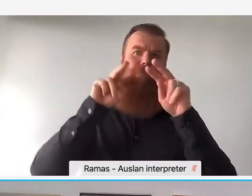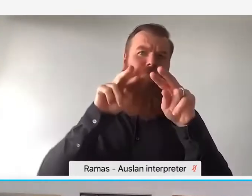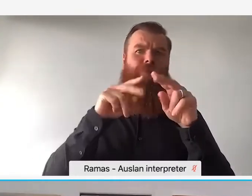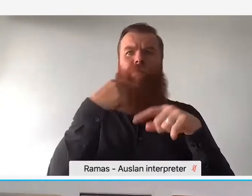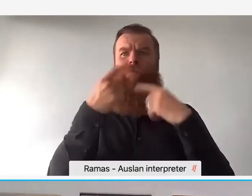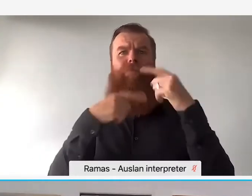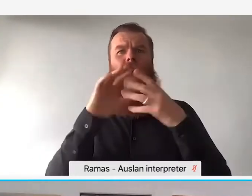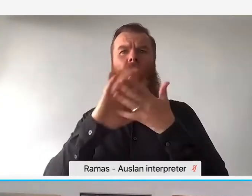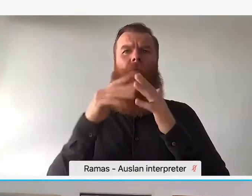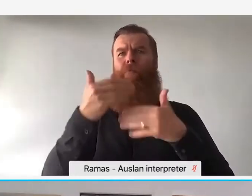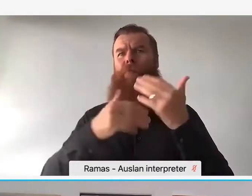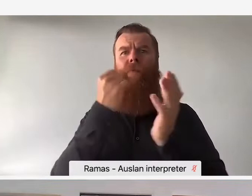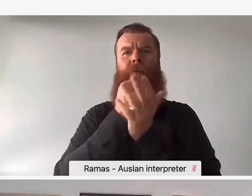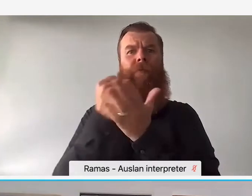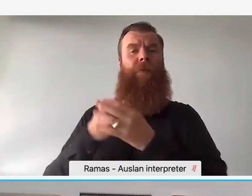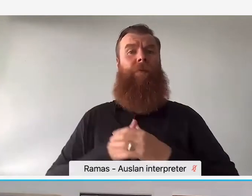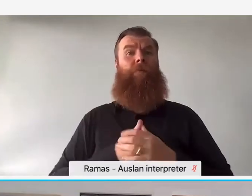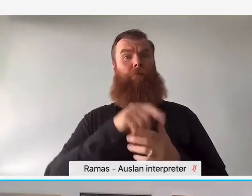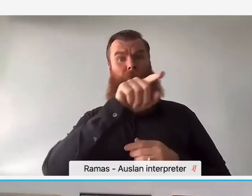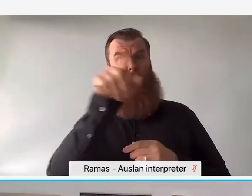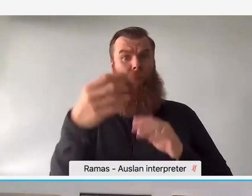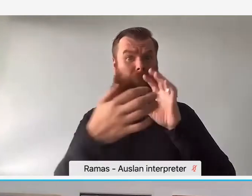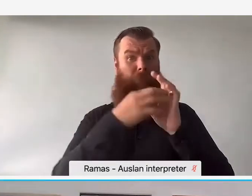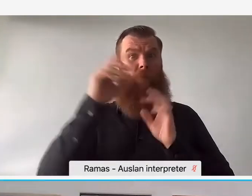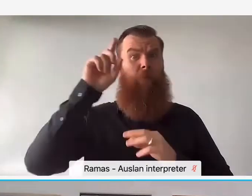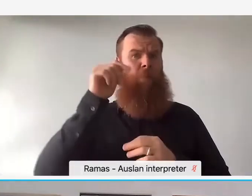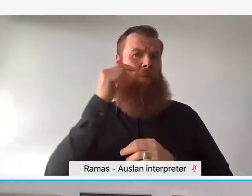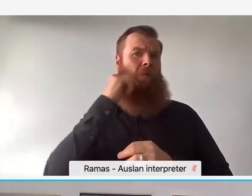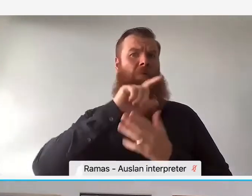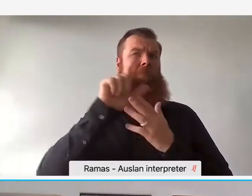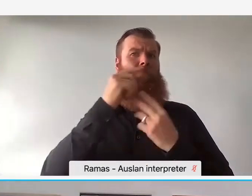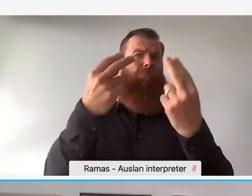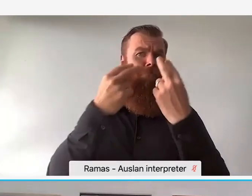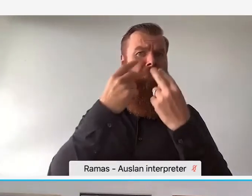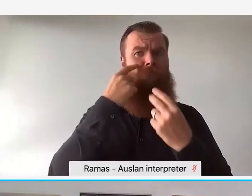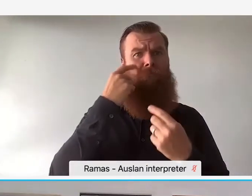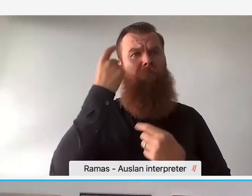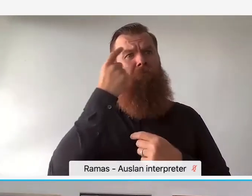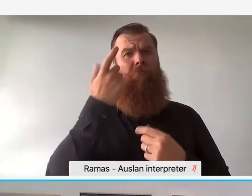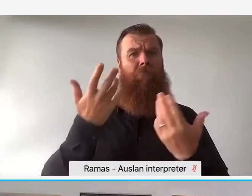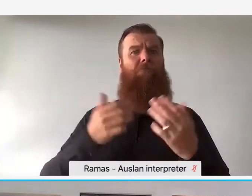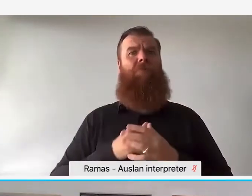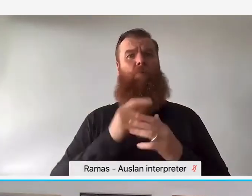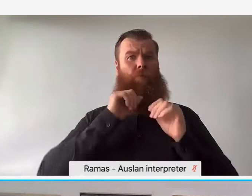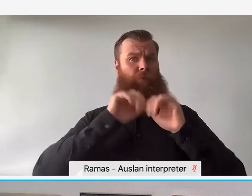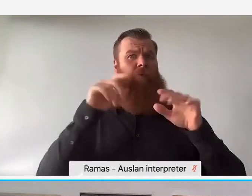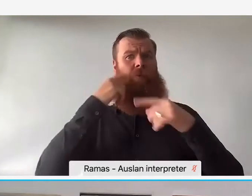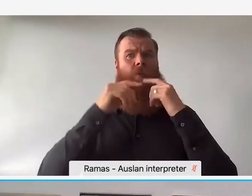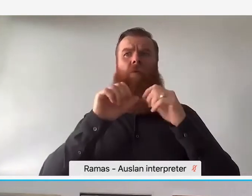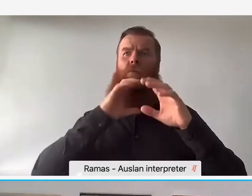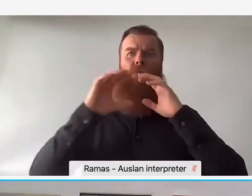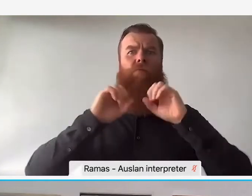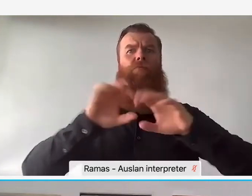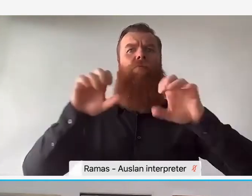on the call today to keep an eye out for some communications that will come out in the new year around that,